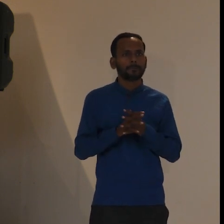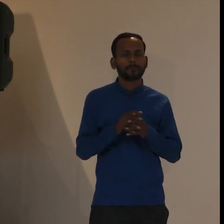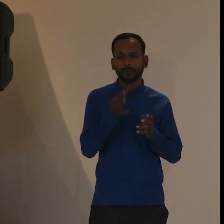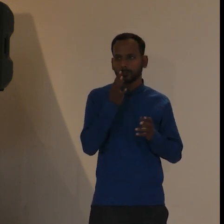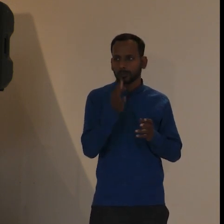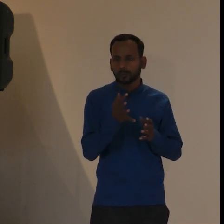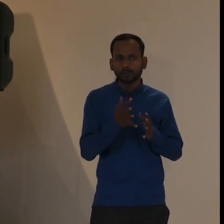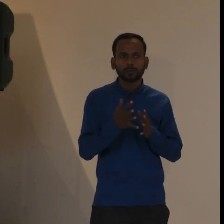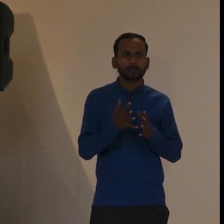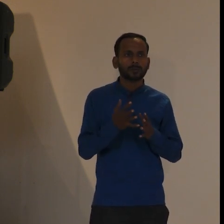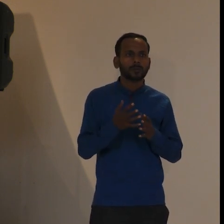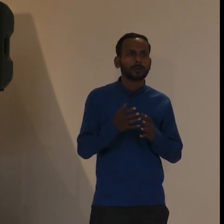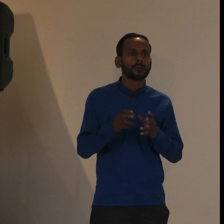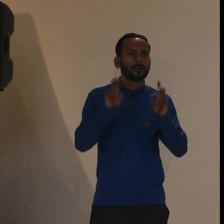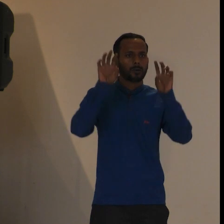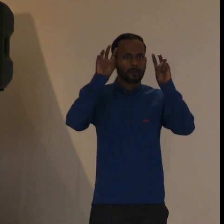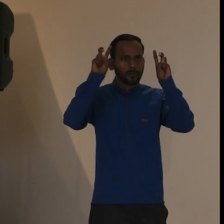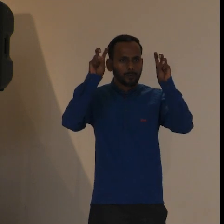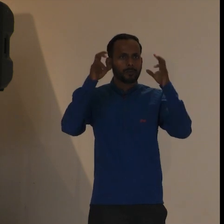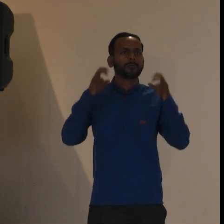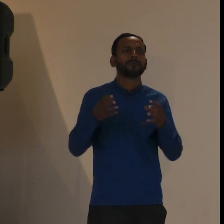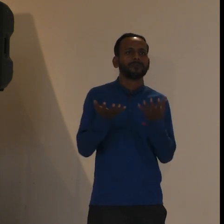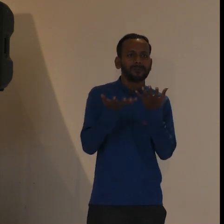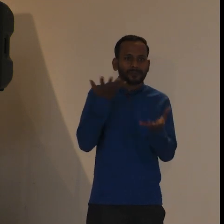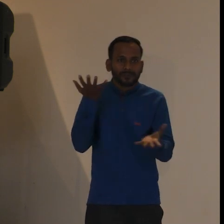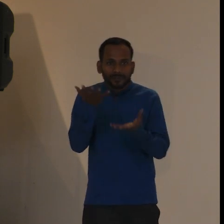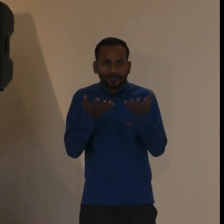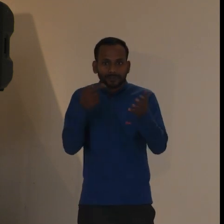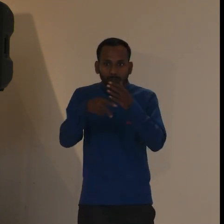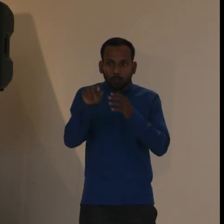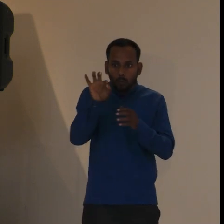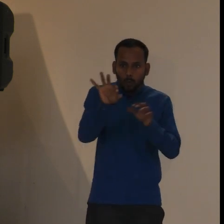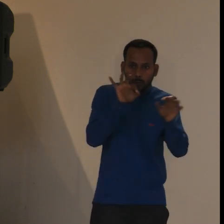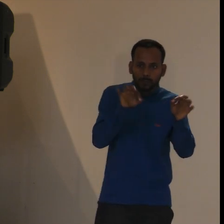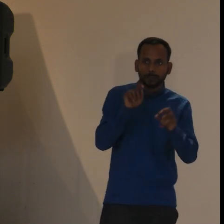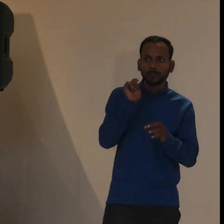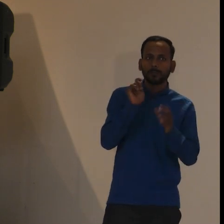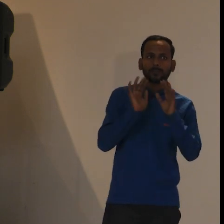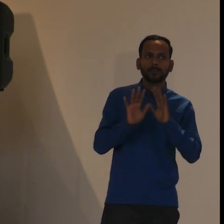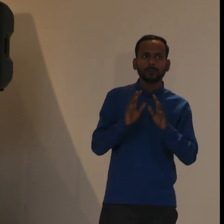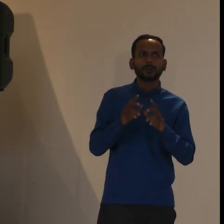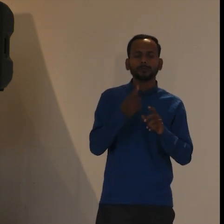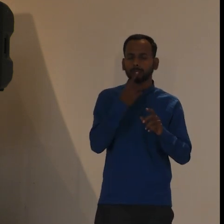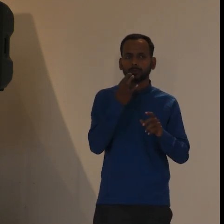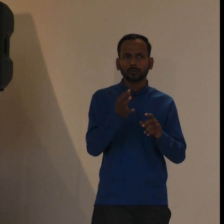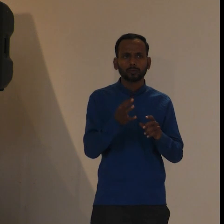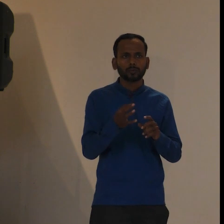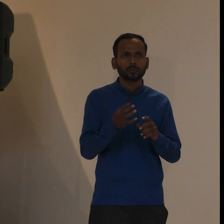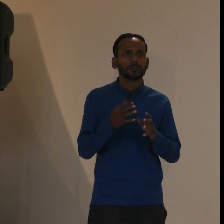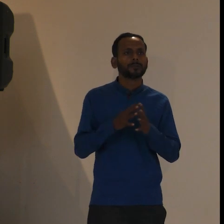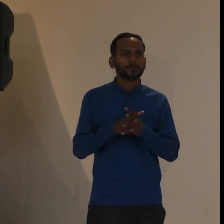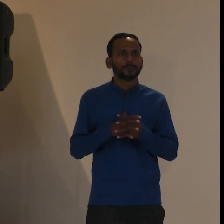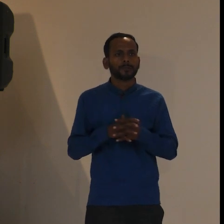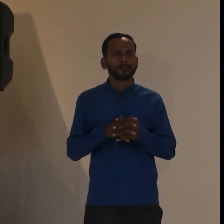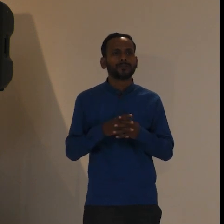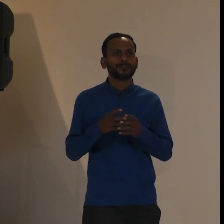true, then simple objects wouldn't be, they would be made functionally. In fact, most objects, including even cooking